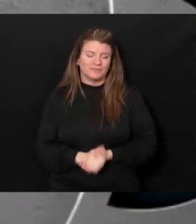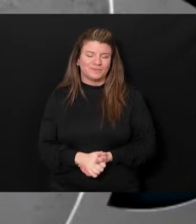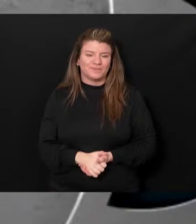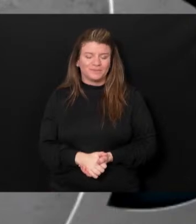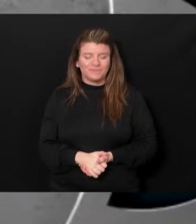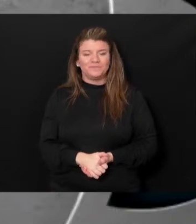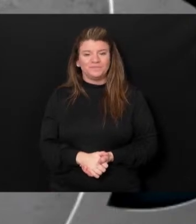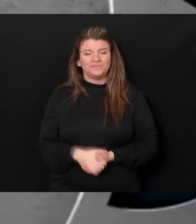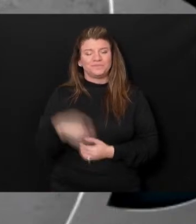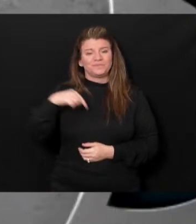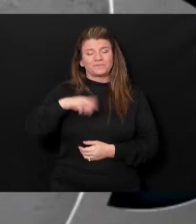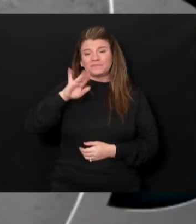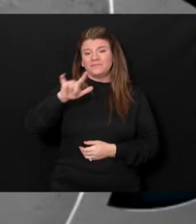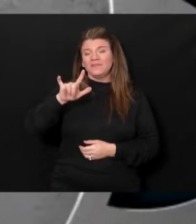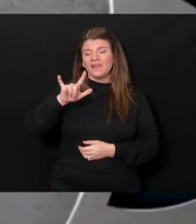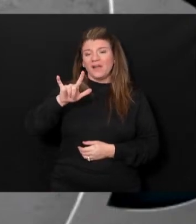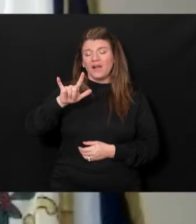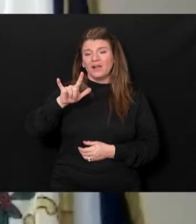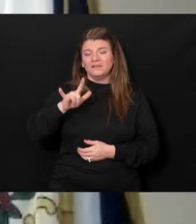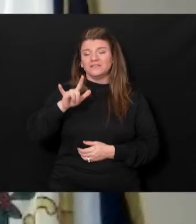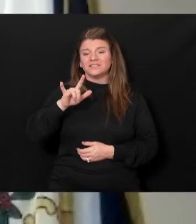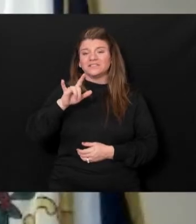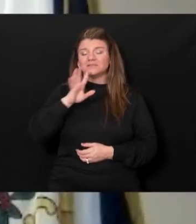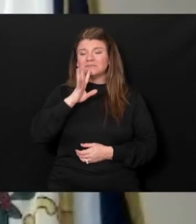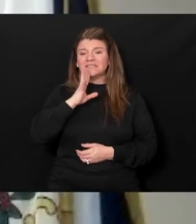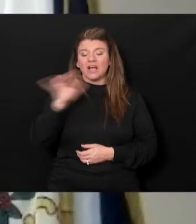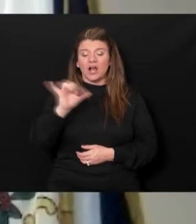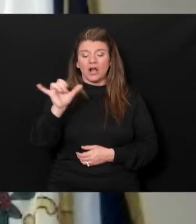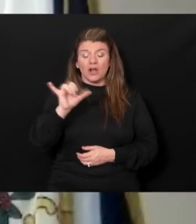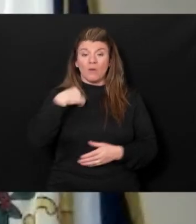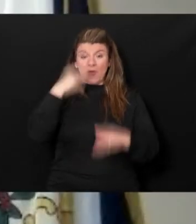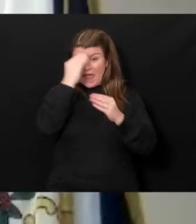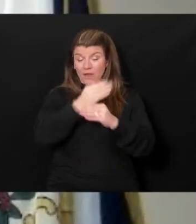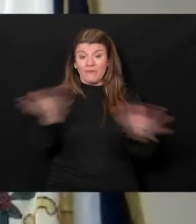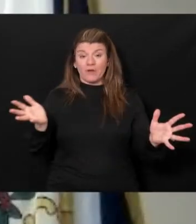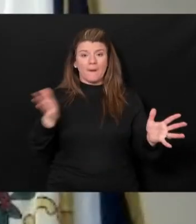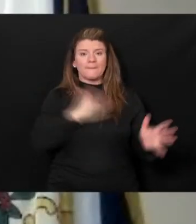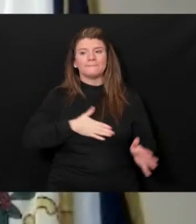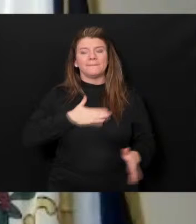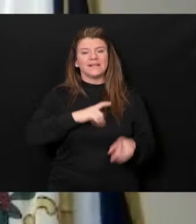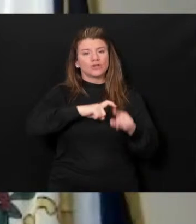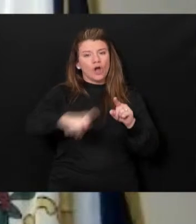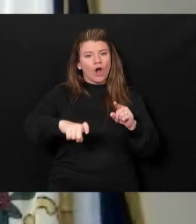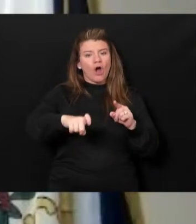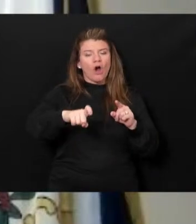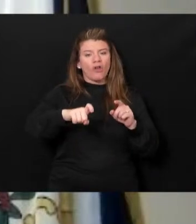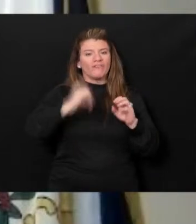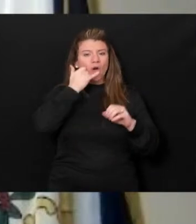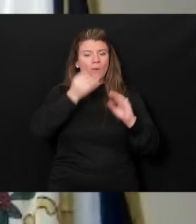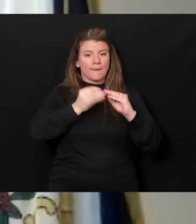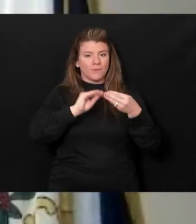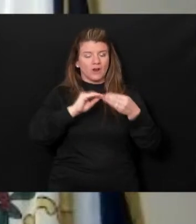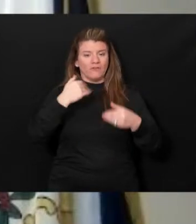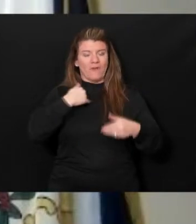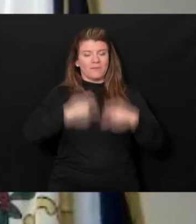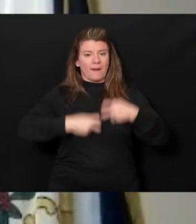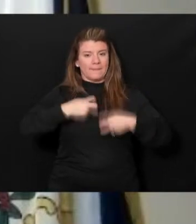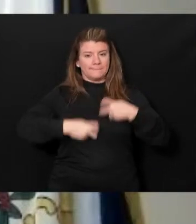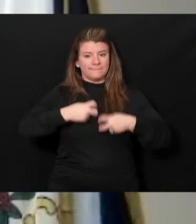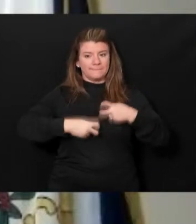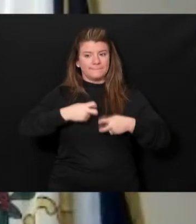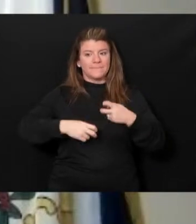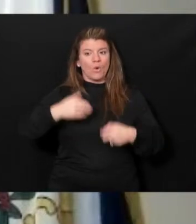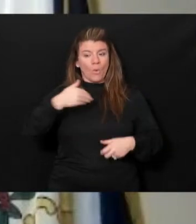Yeah, Governor, this is Bill. If I could quickly let everyone know, please call the toll-free line if you have a problem. We